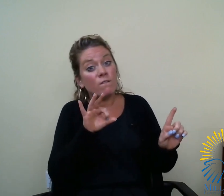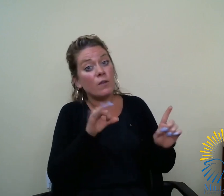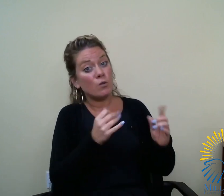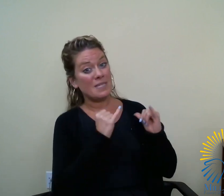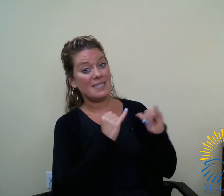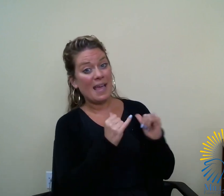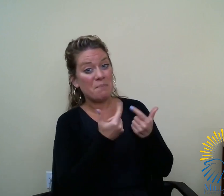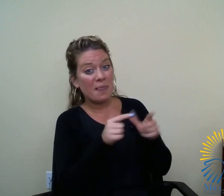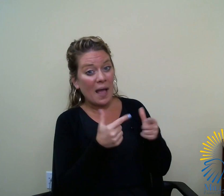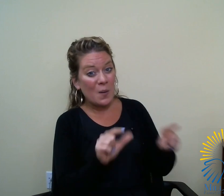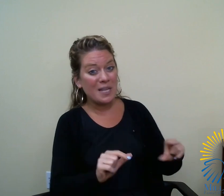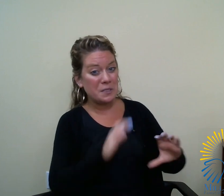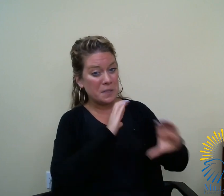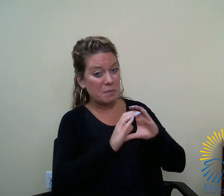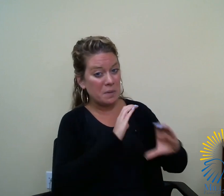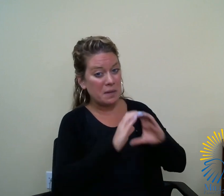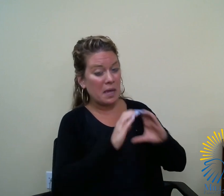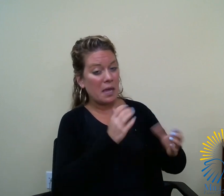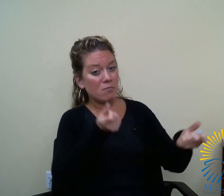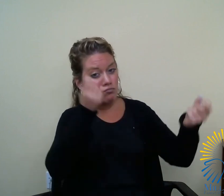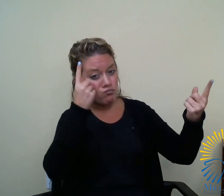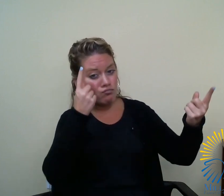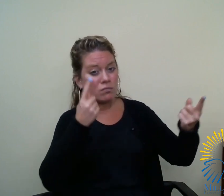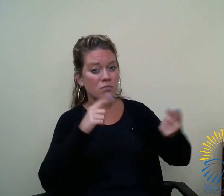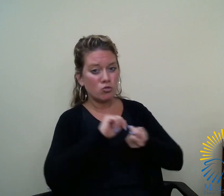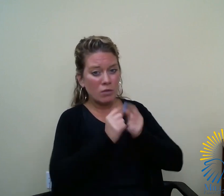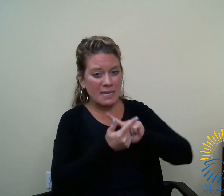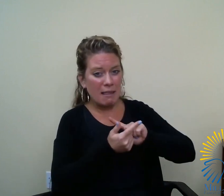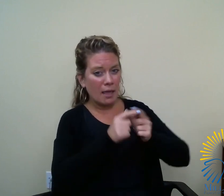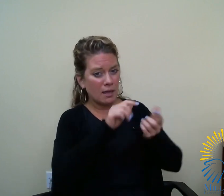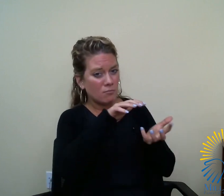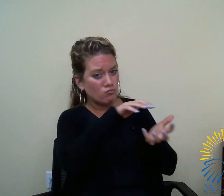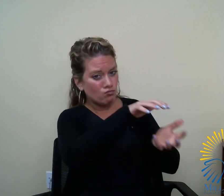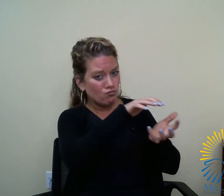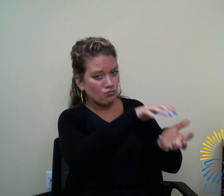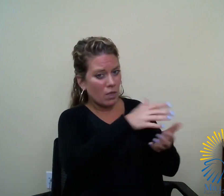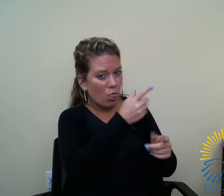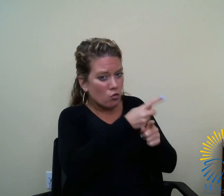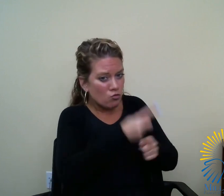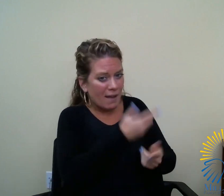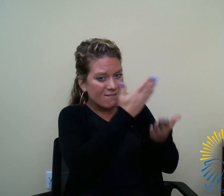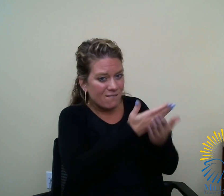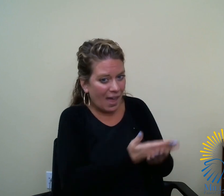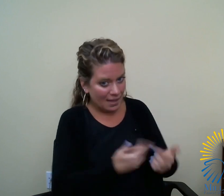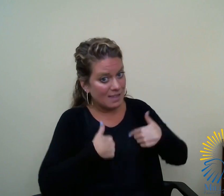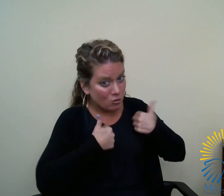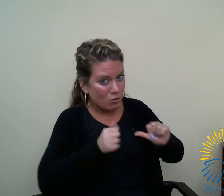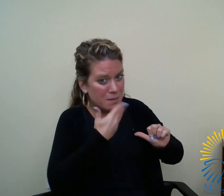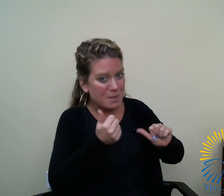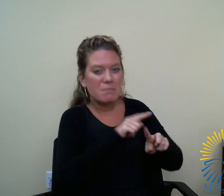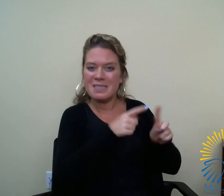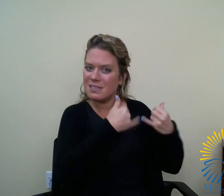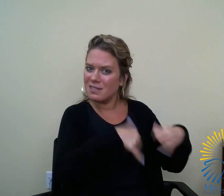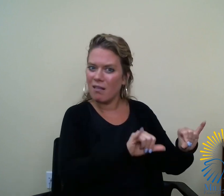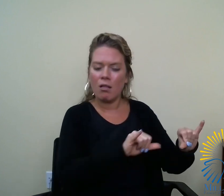same language and you do communicate and translate the right facts to them, which is what I've tried to do, they still seem to have